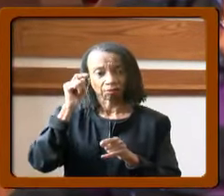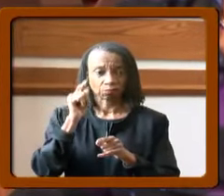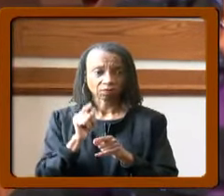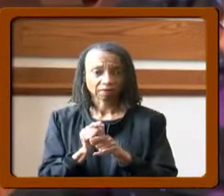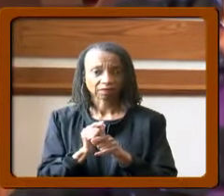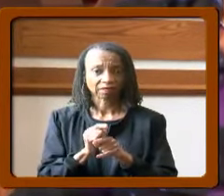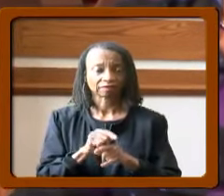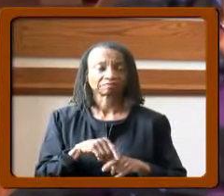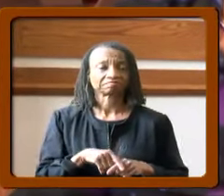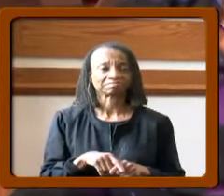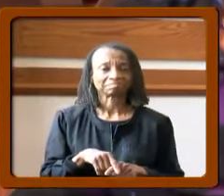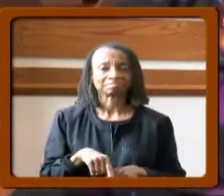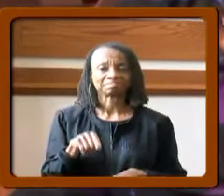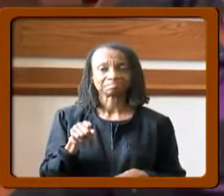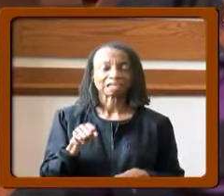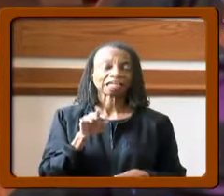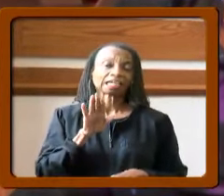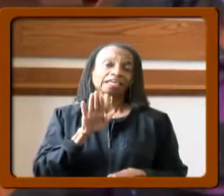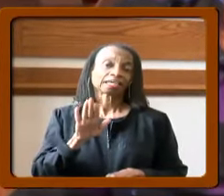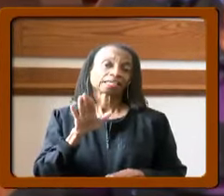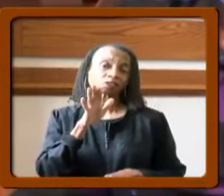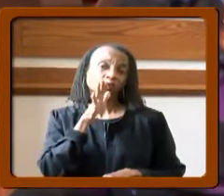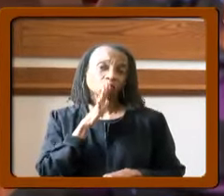whose woman had left him.